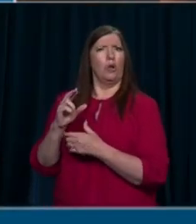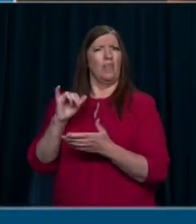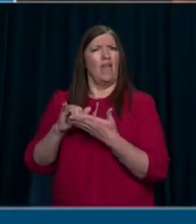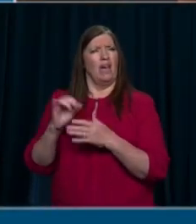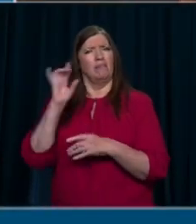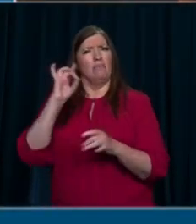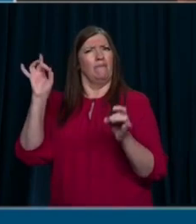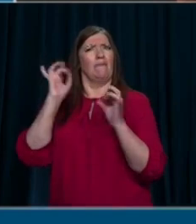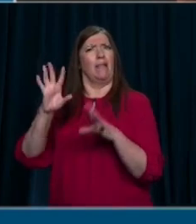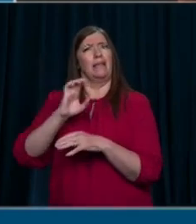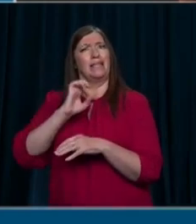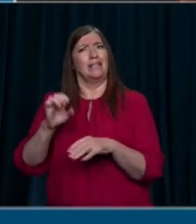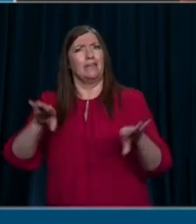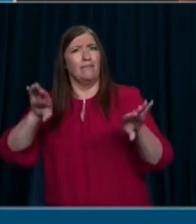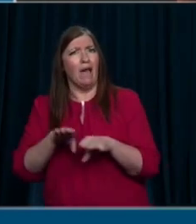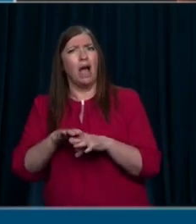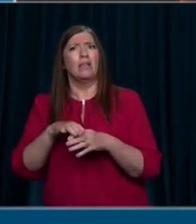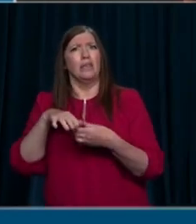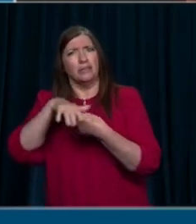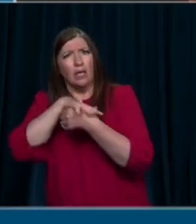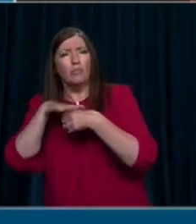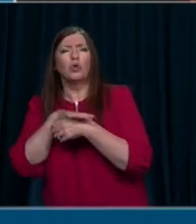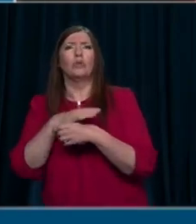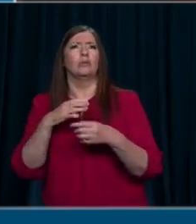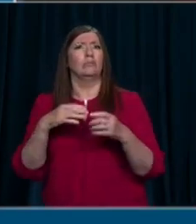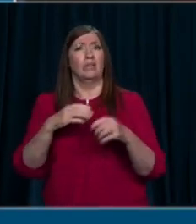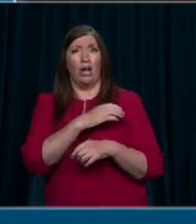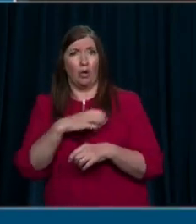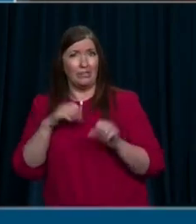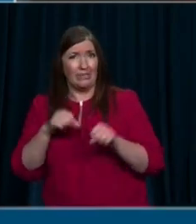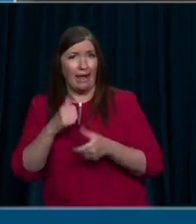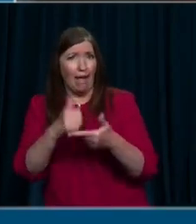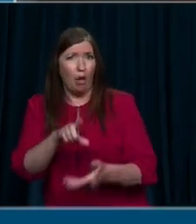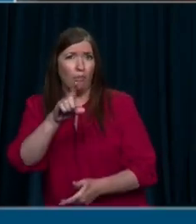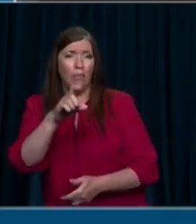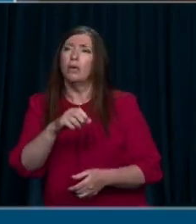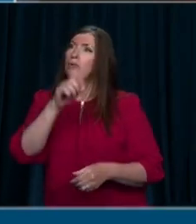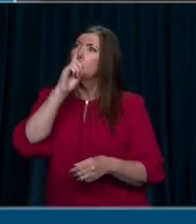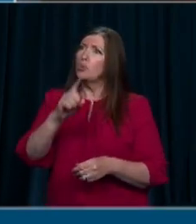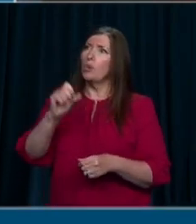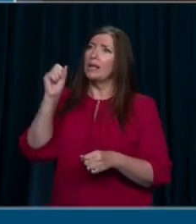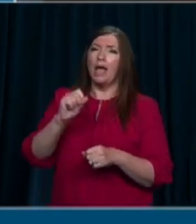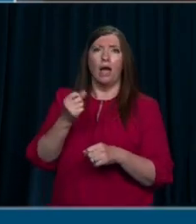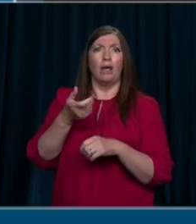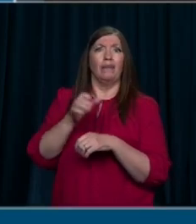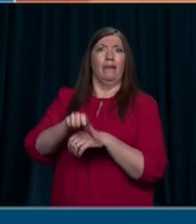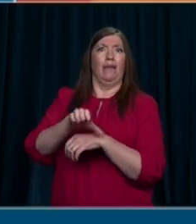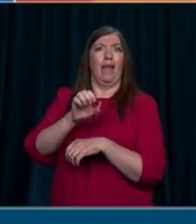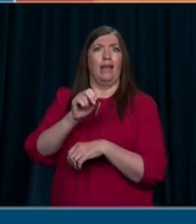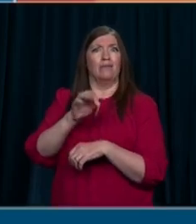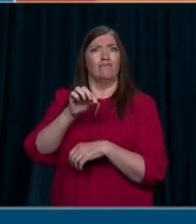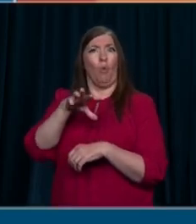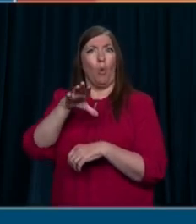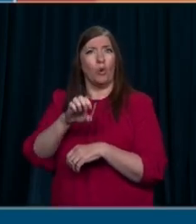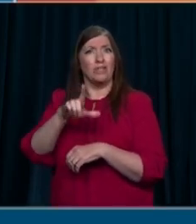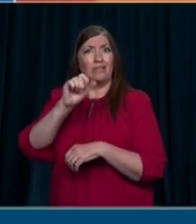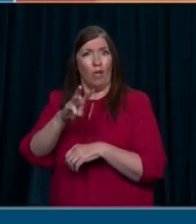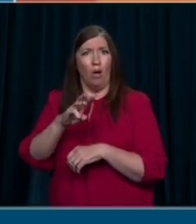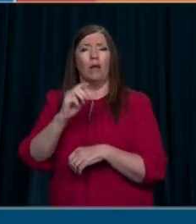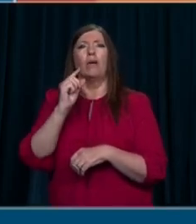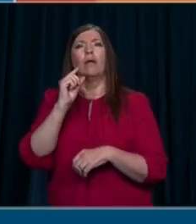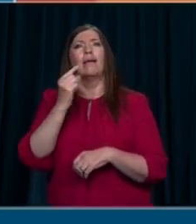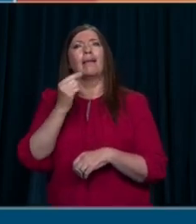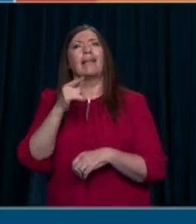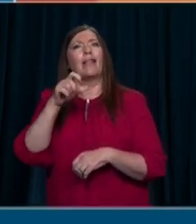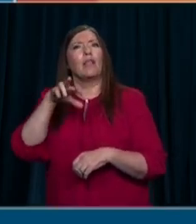Valley suburbs? And is there a role for Congress to do anything? Sure, yeah. Enforce the law. The Gilbert Goons are an example of